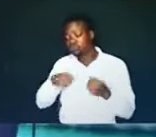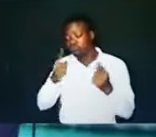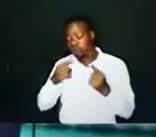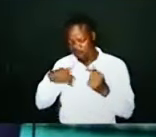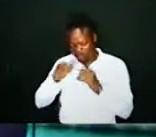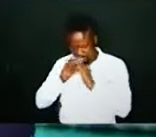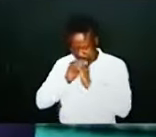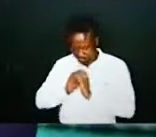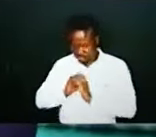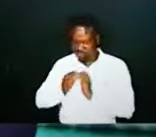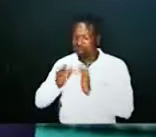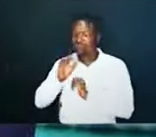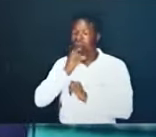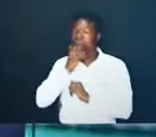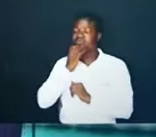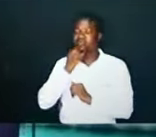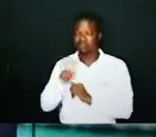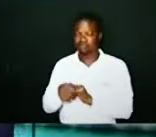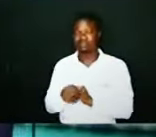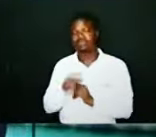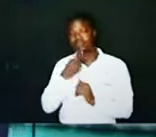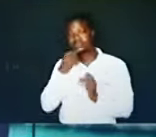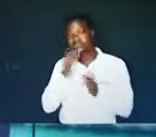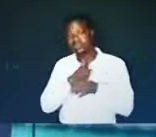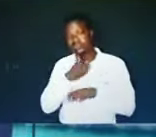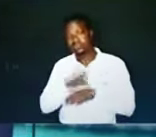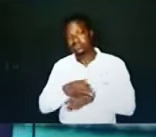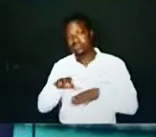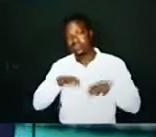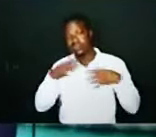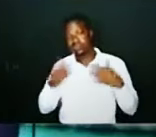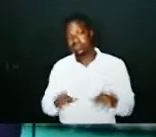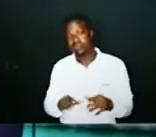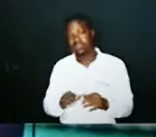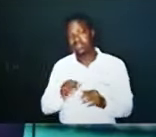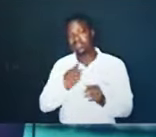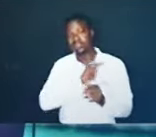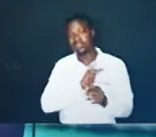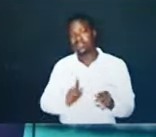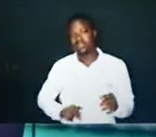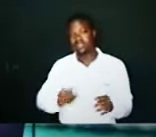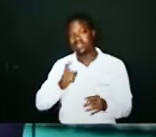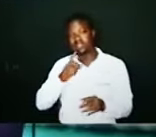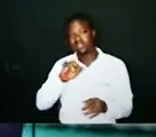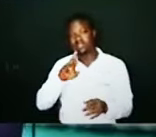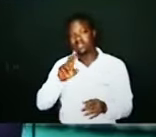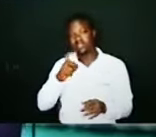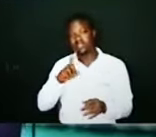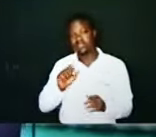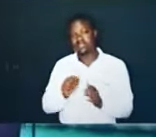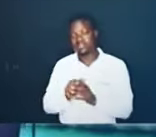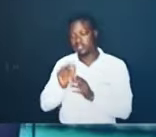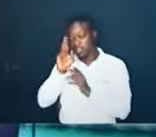them. After these events, King Xerxes honored Haman, son of Hammedatha,